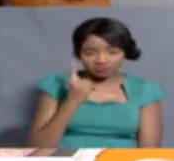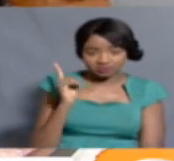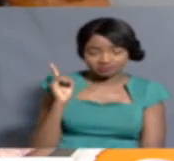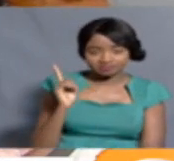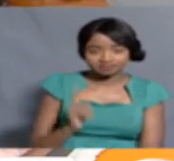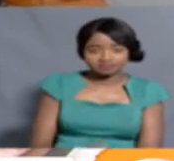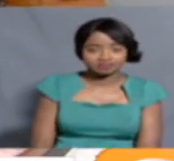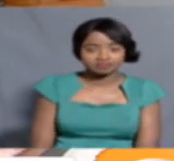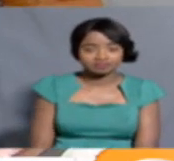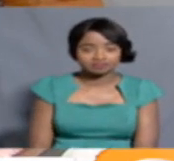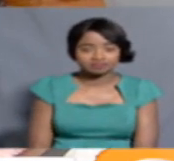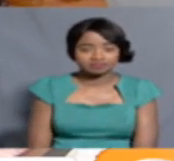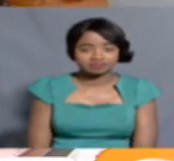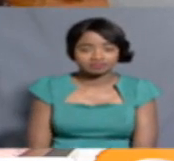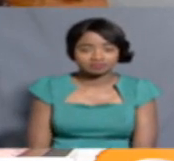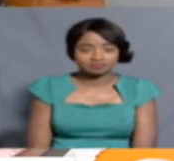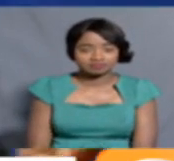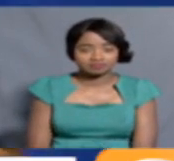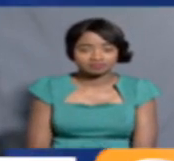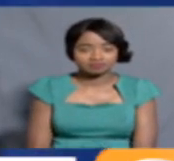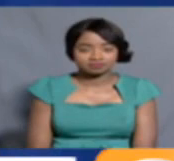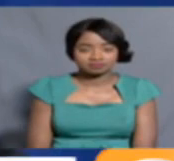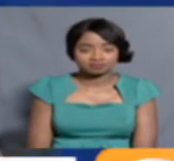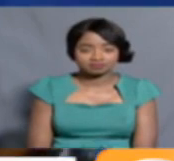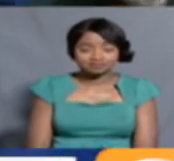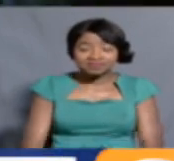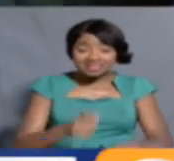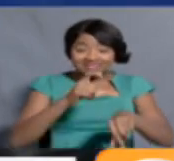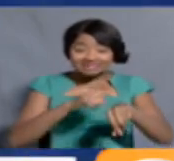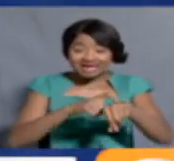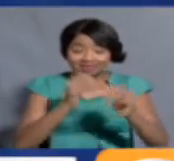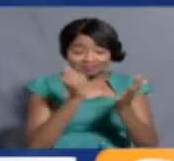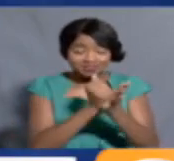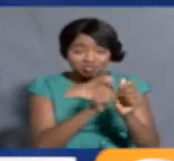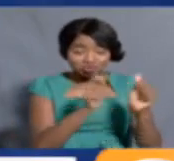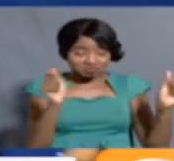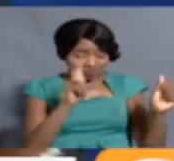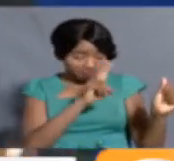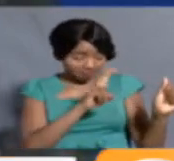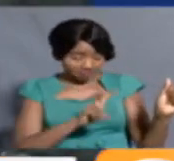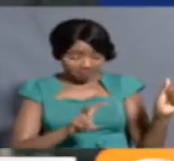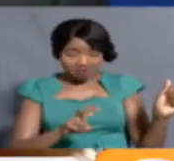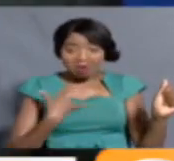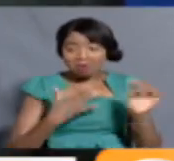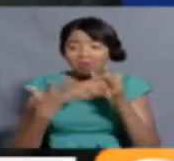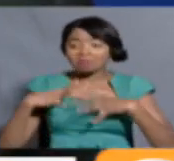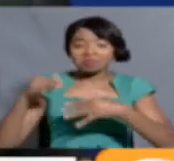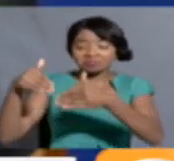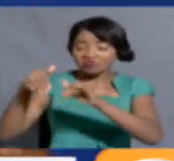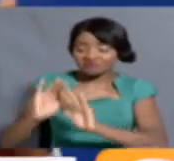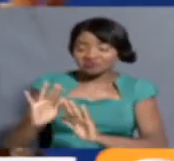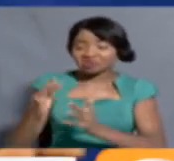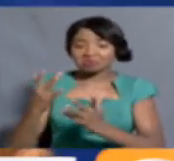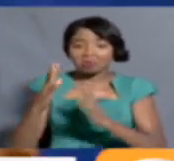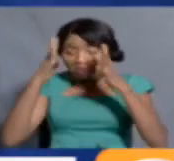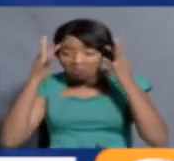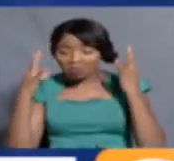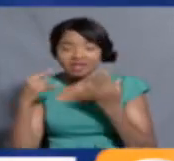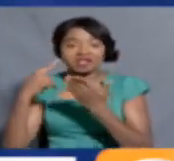soundbite. When you read the newspapers and you listen to people in funerals and in weddings